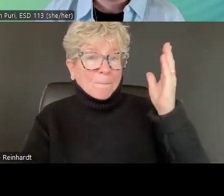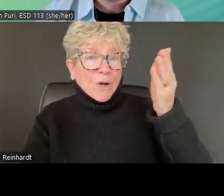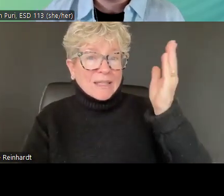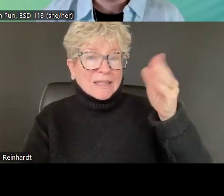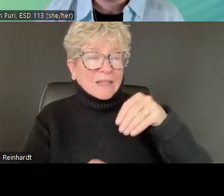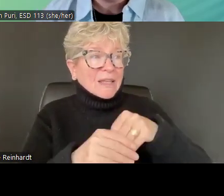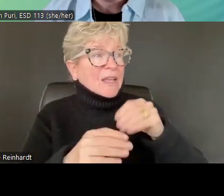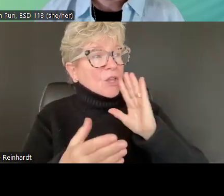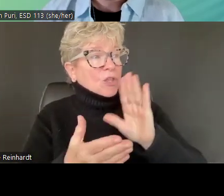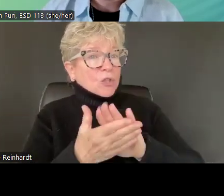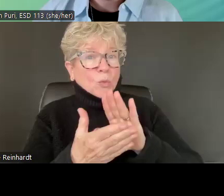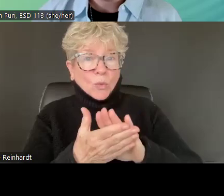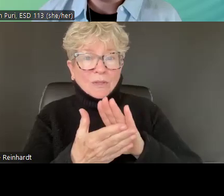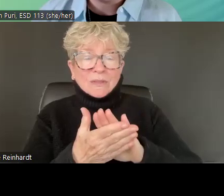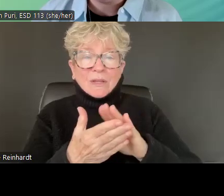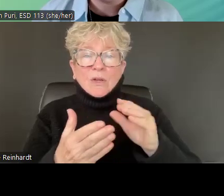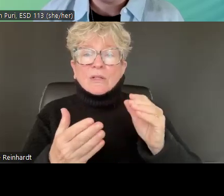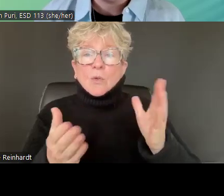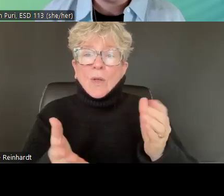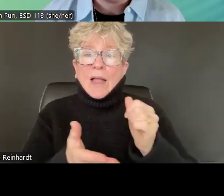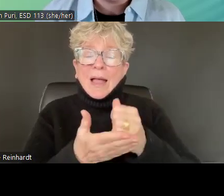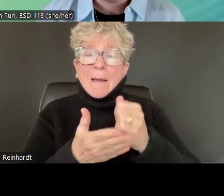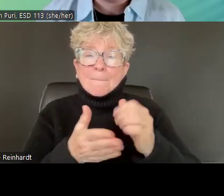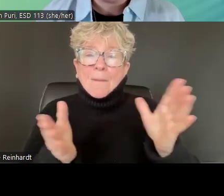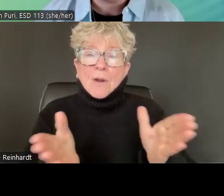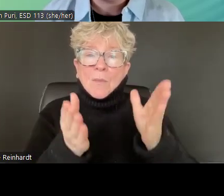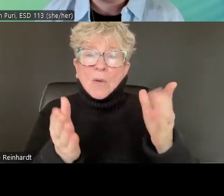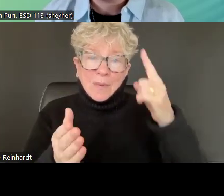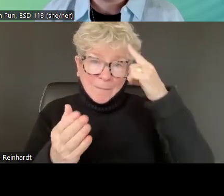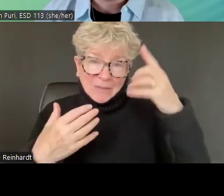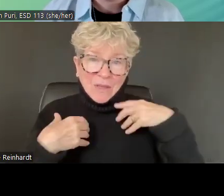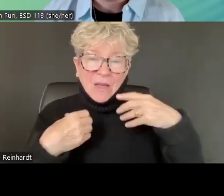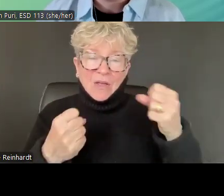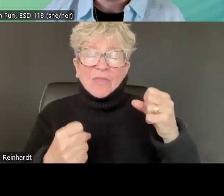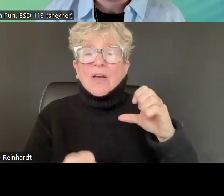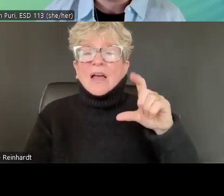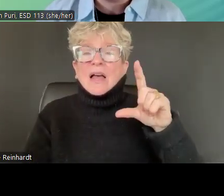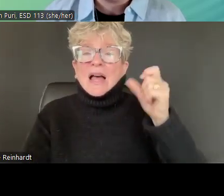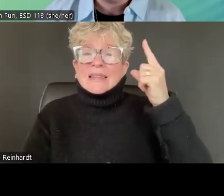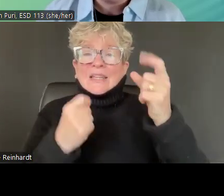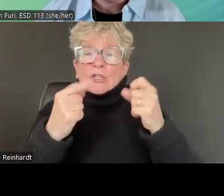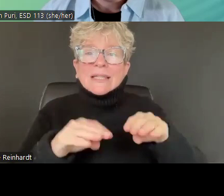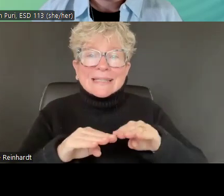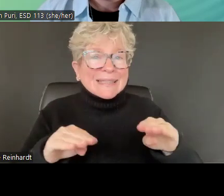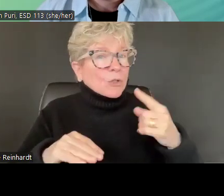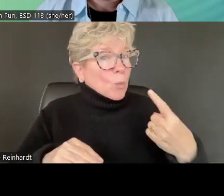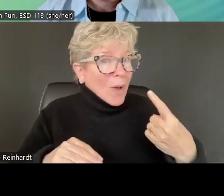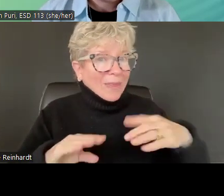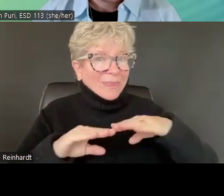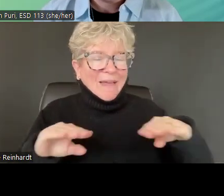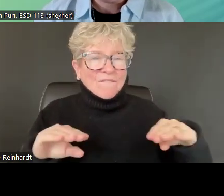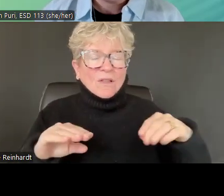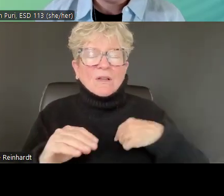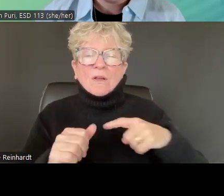within the schools to promote mental health literacy at a Tier 1 level. Our